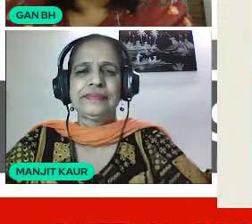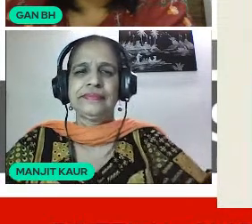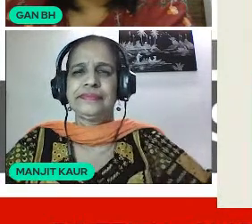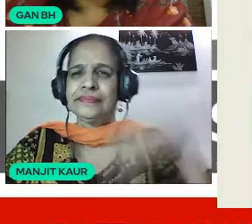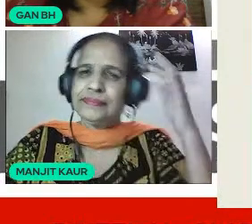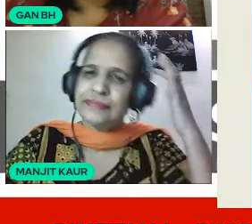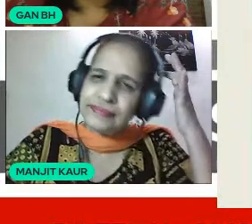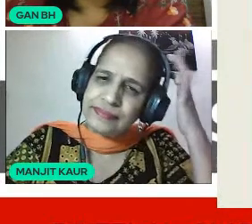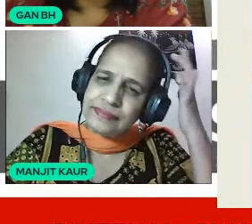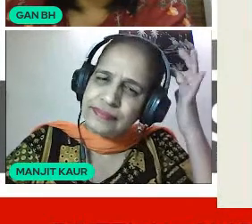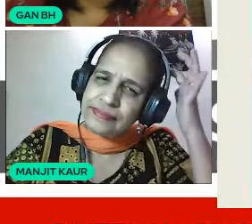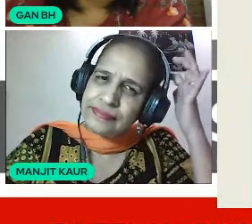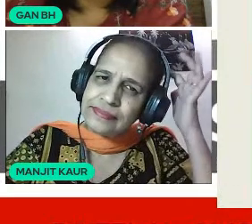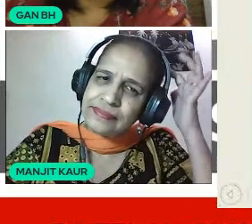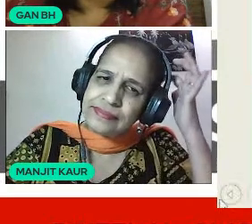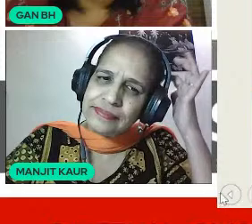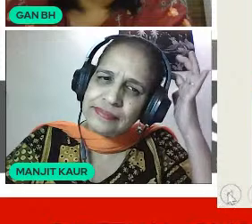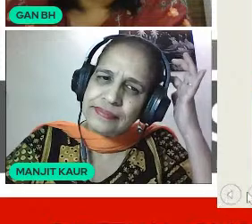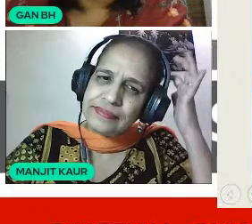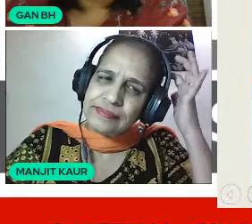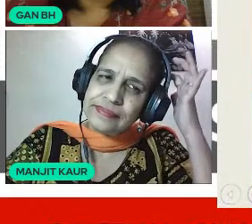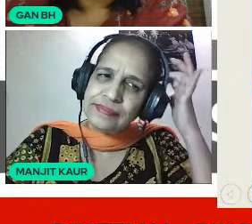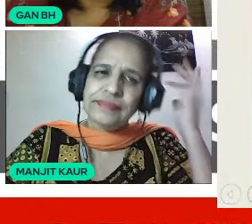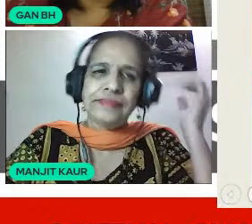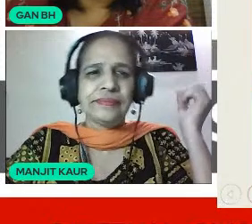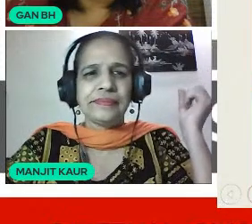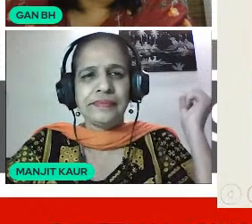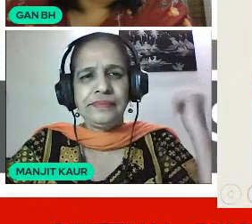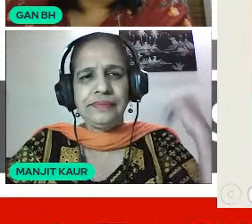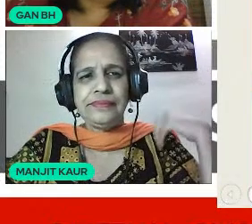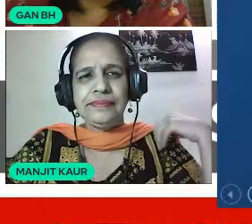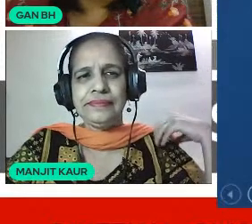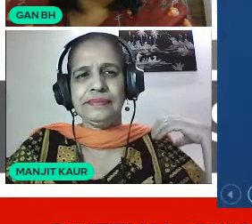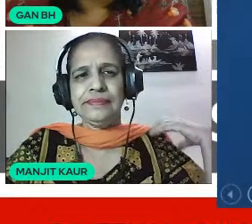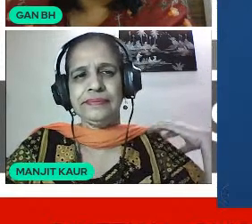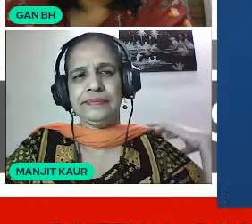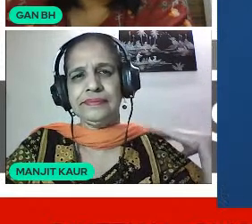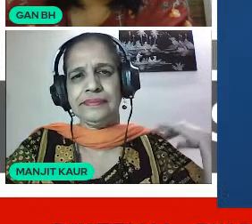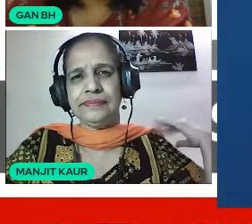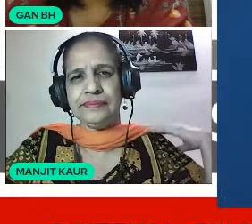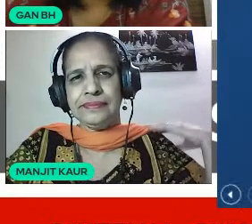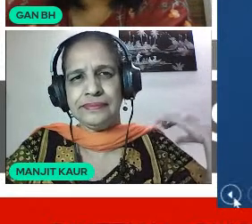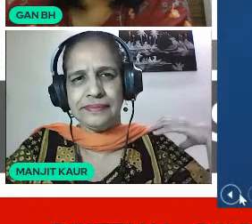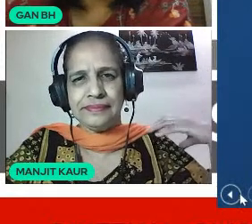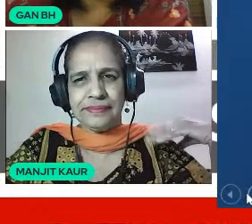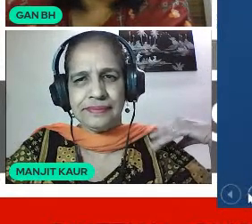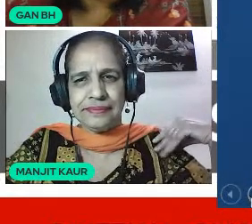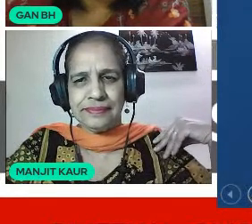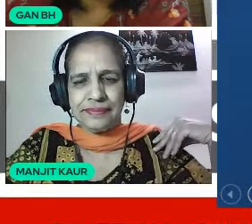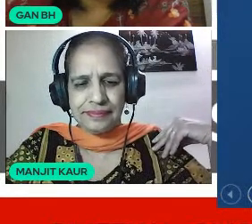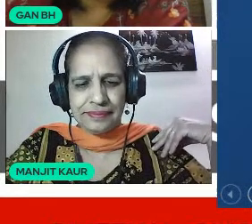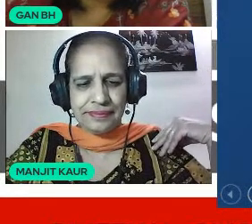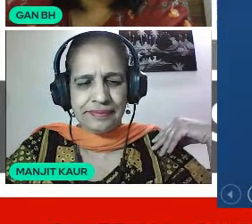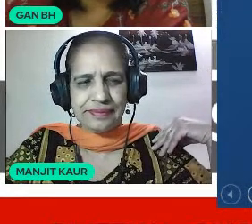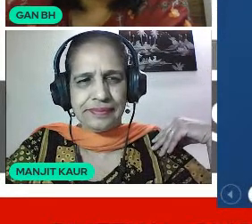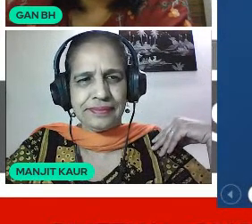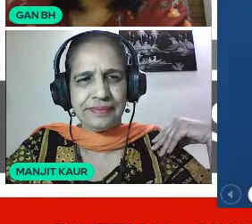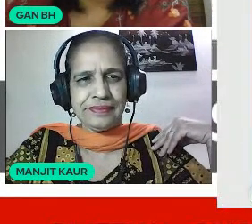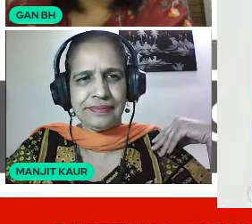a theme park. Okay, you can write about the theme park also. Okay, now we are going to move on to